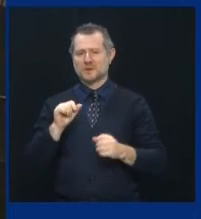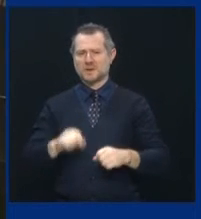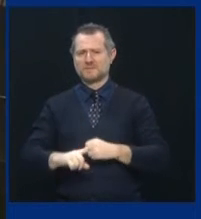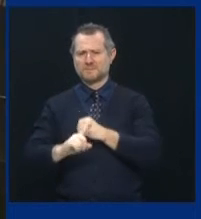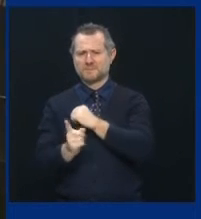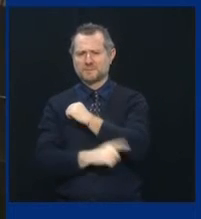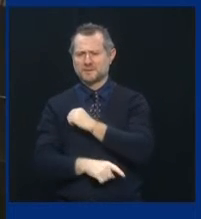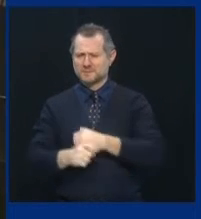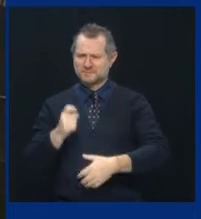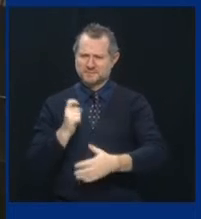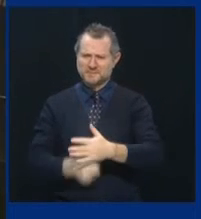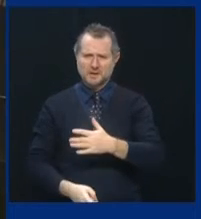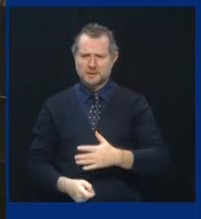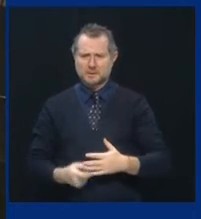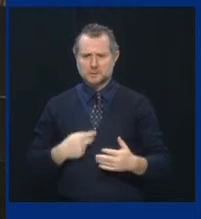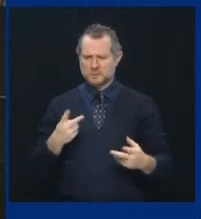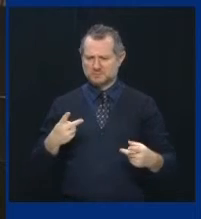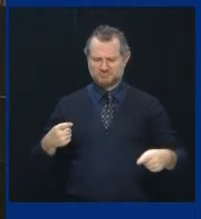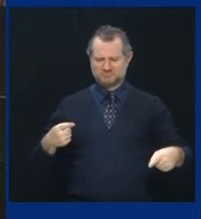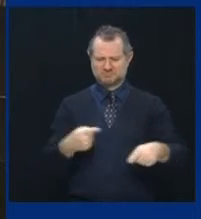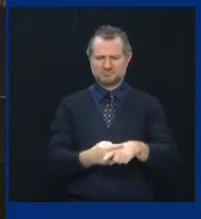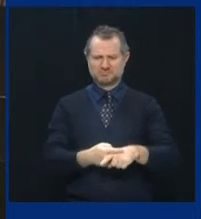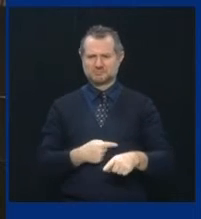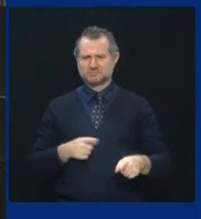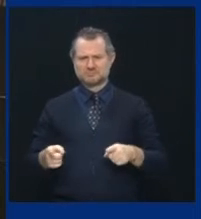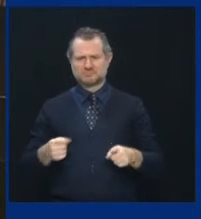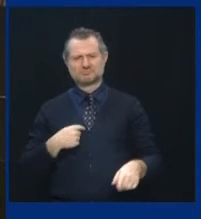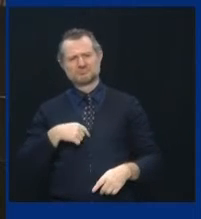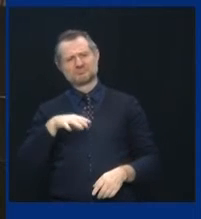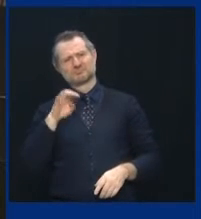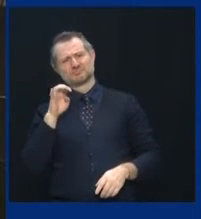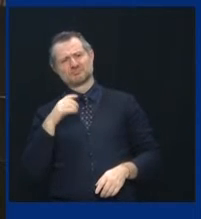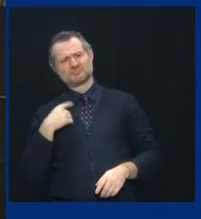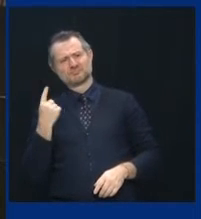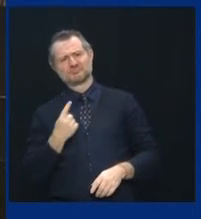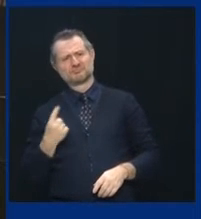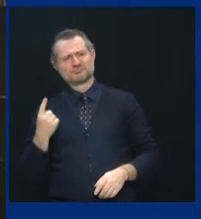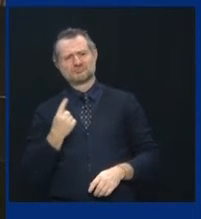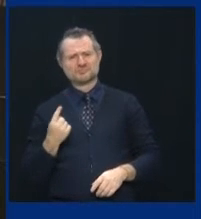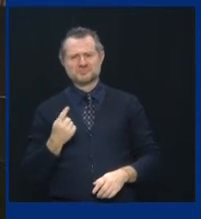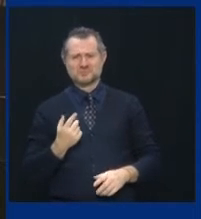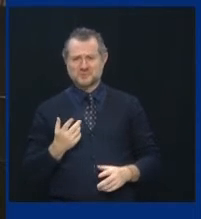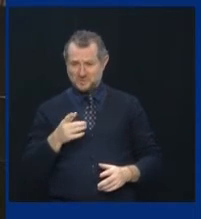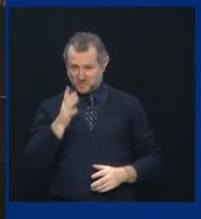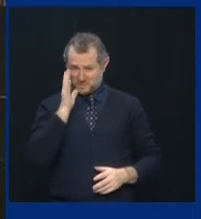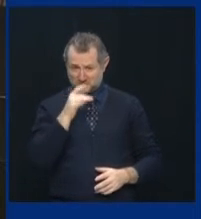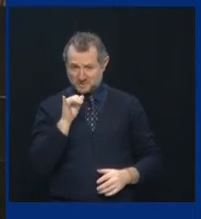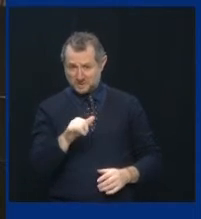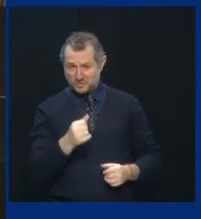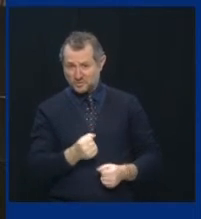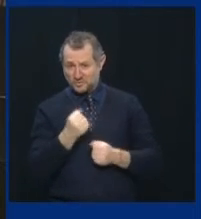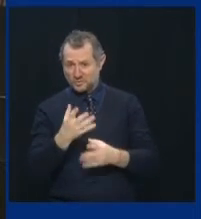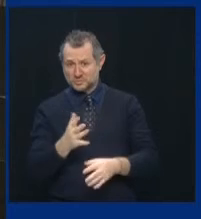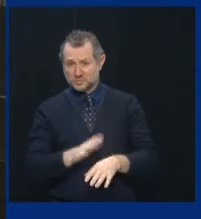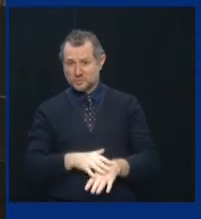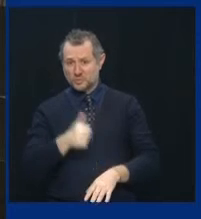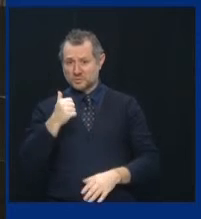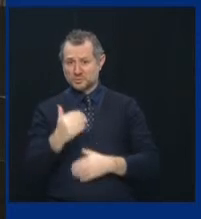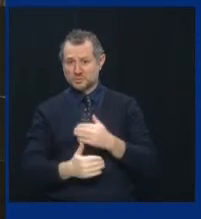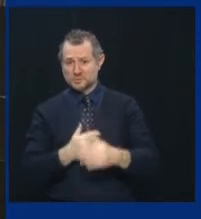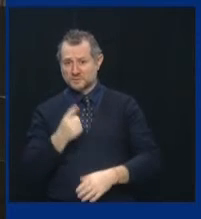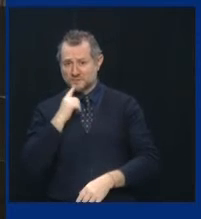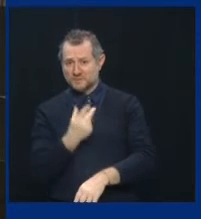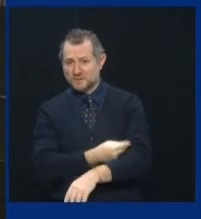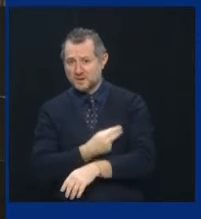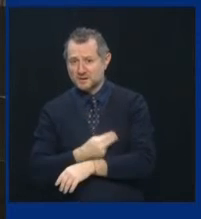Are those competing principles there? And is that in any way slowing down the vaccination process? And